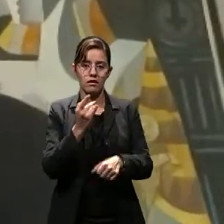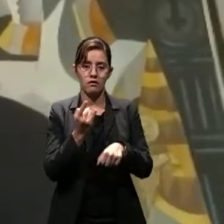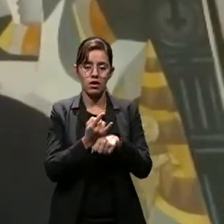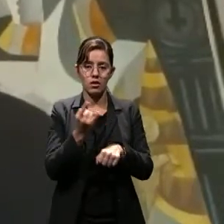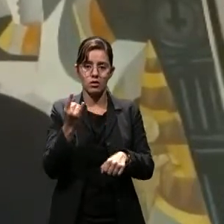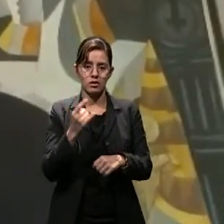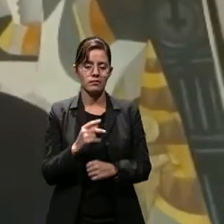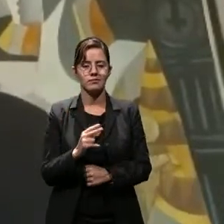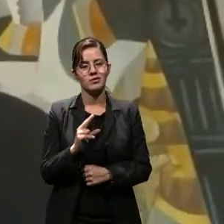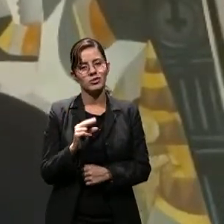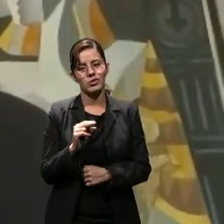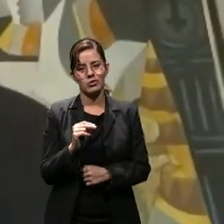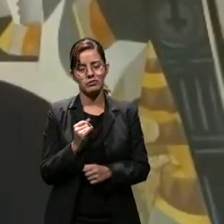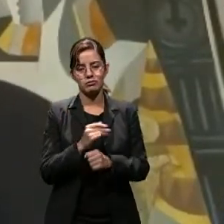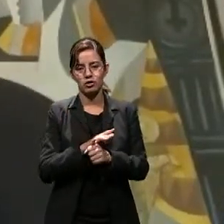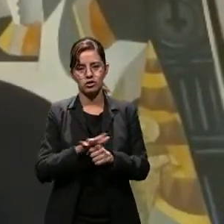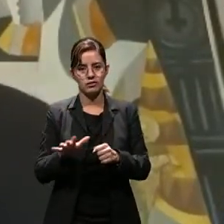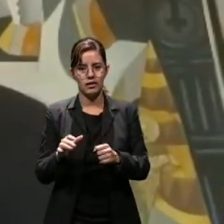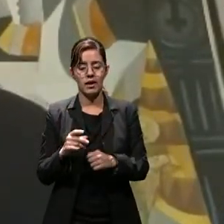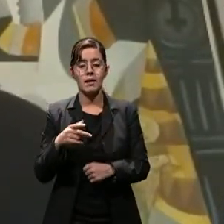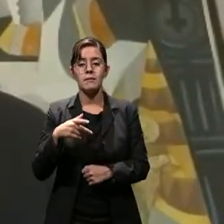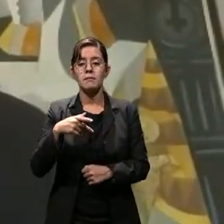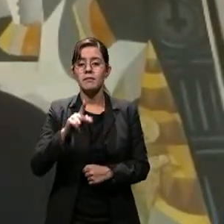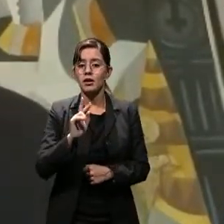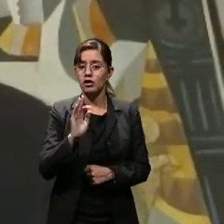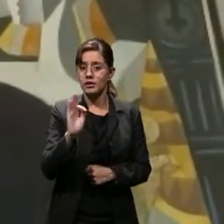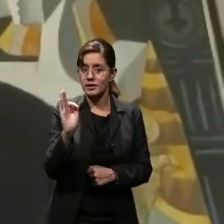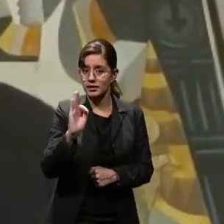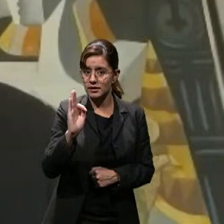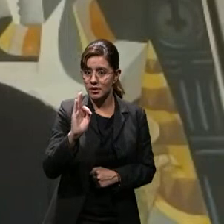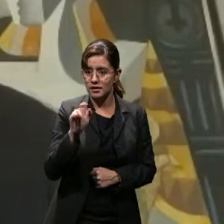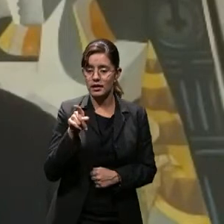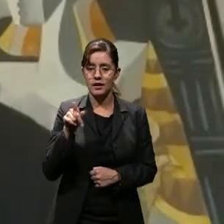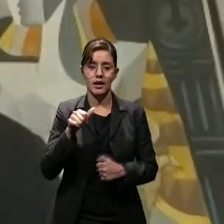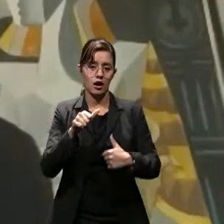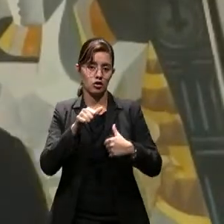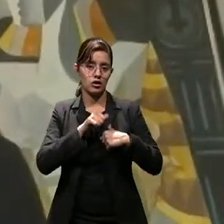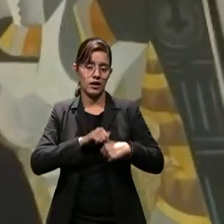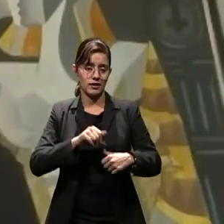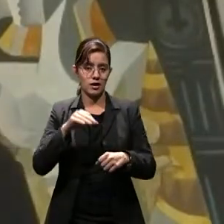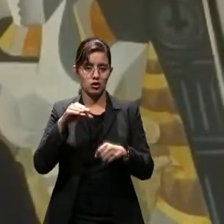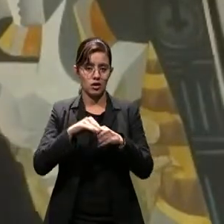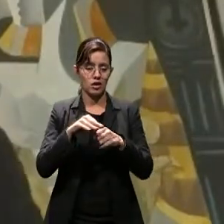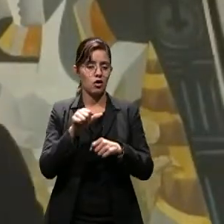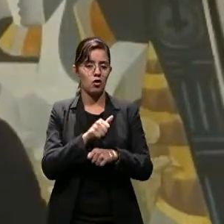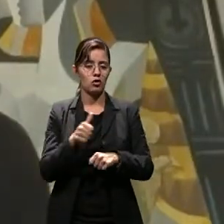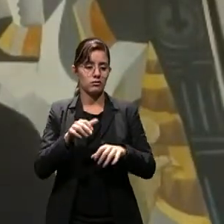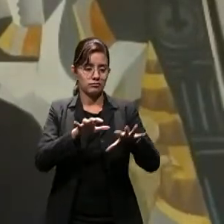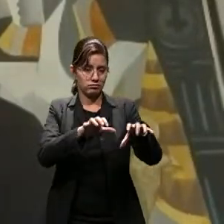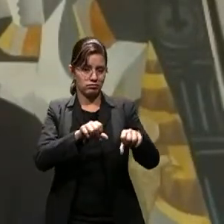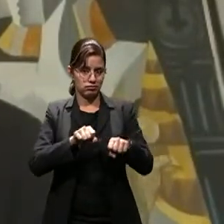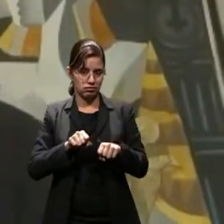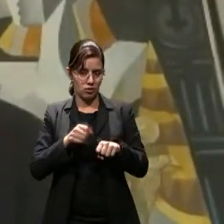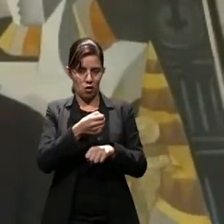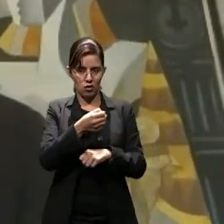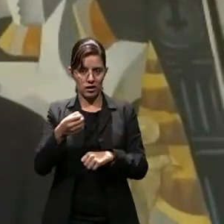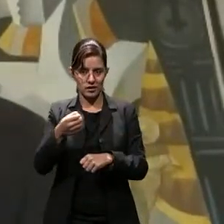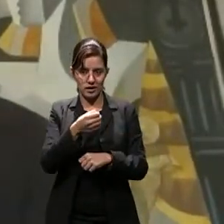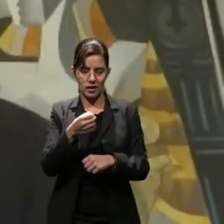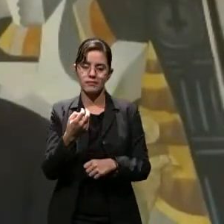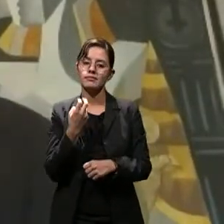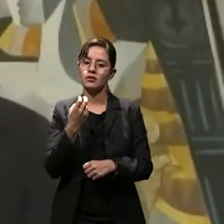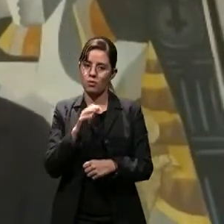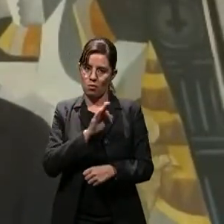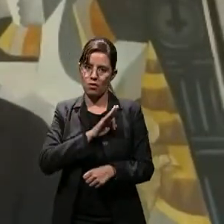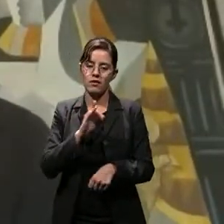impossible. Nevertheless, it is possible while the electoral authorities have been